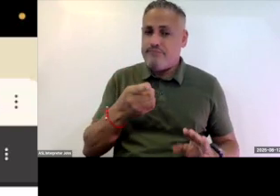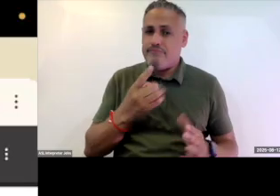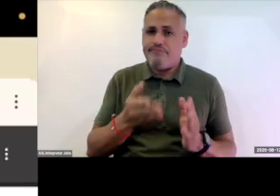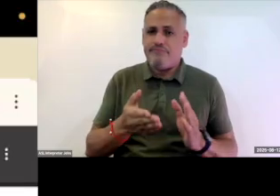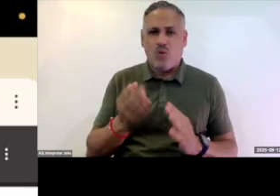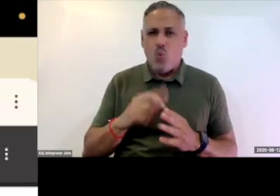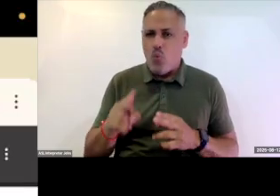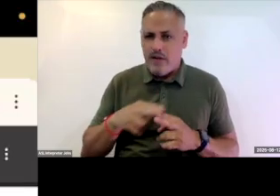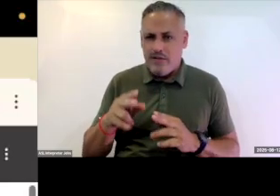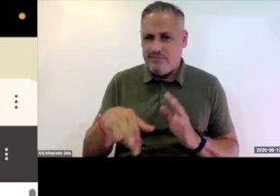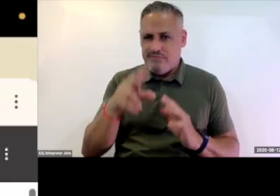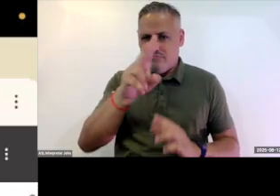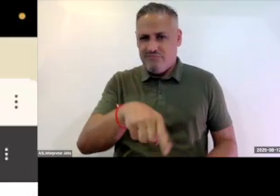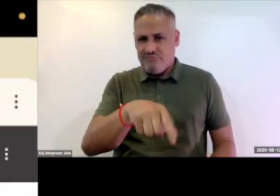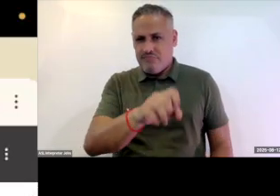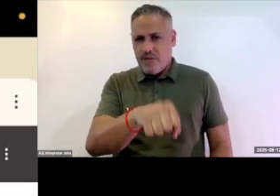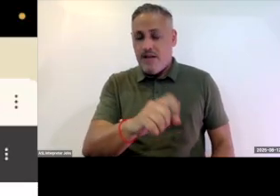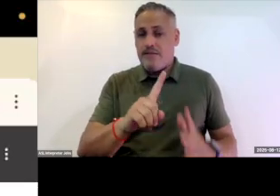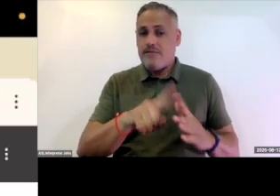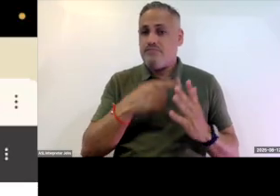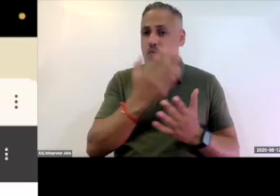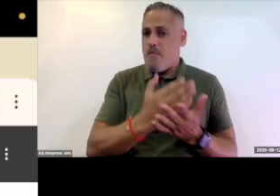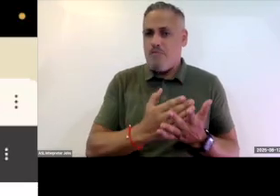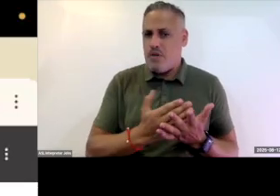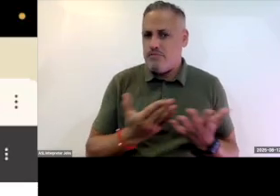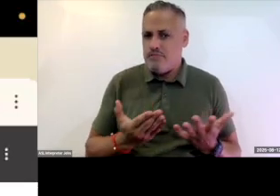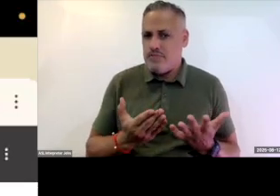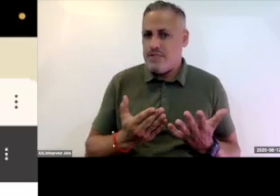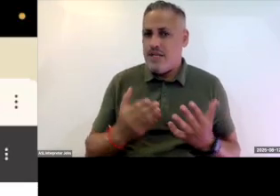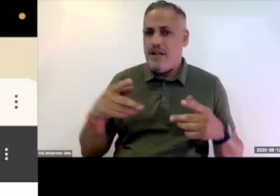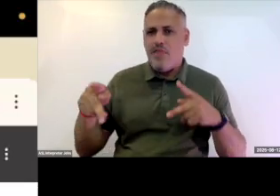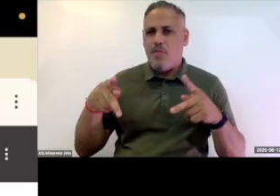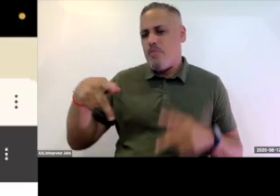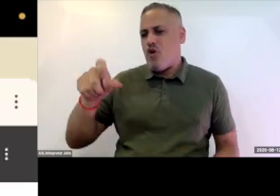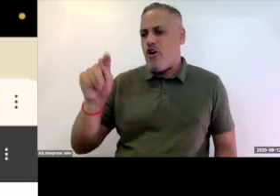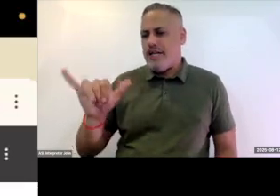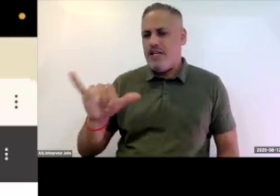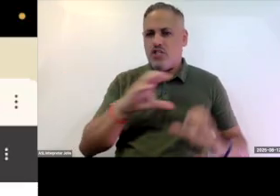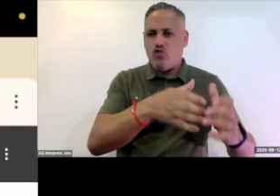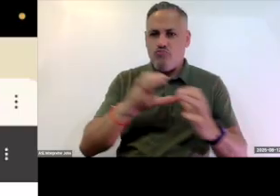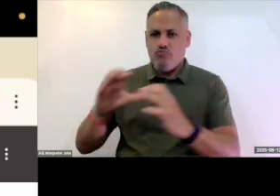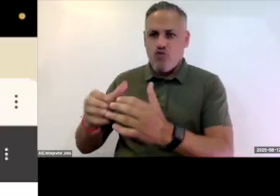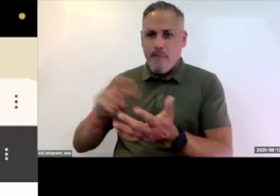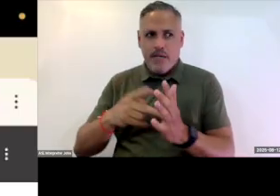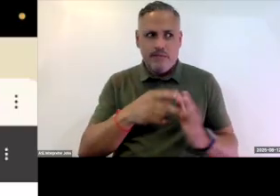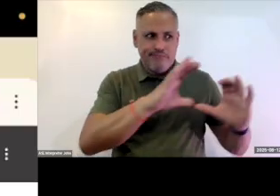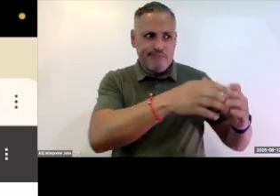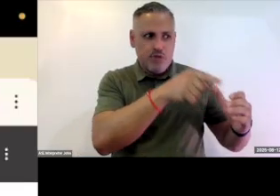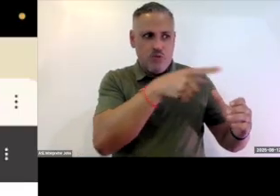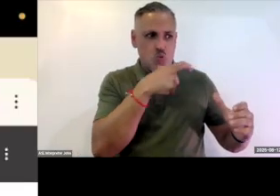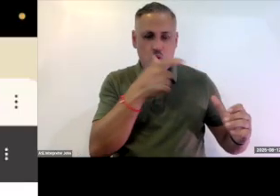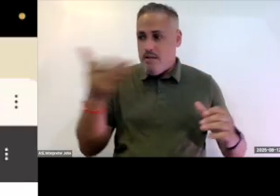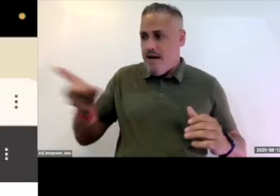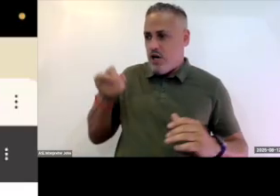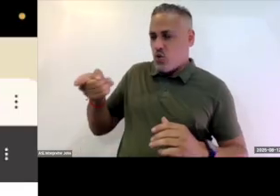quickly, you can scroll down. The initial part is the parties. That would be you and whichever entity is hiring